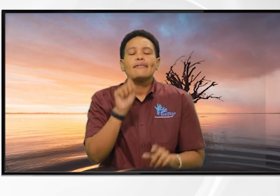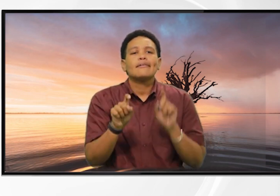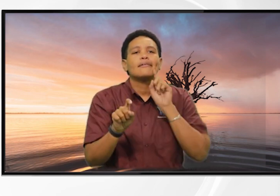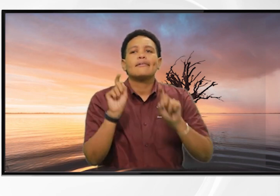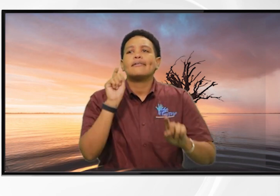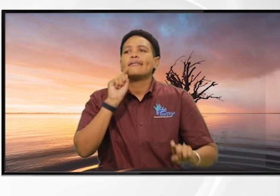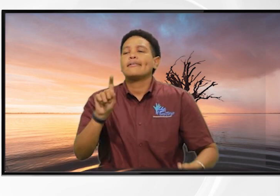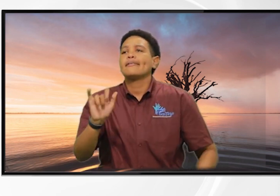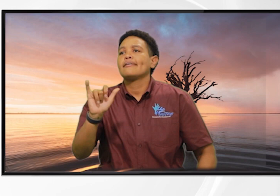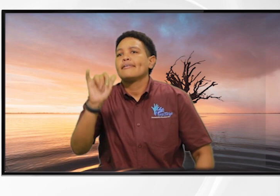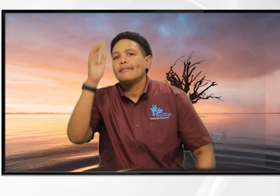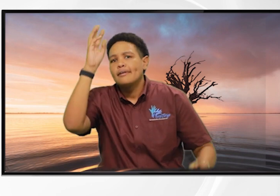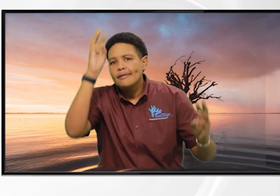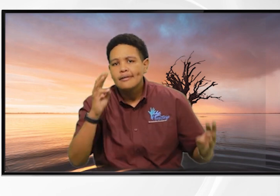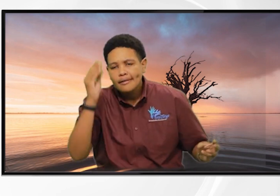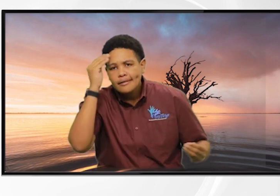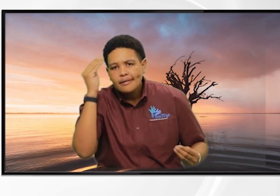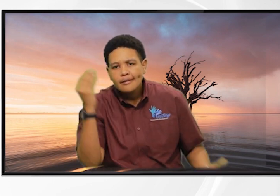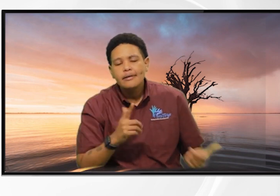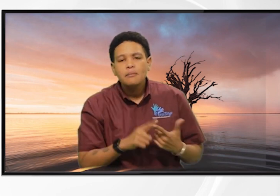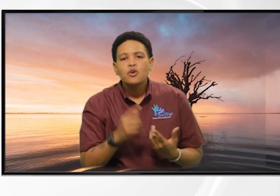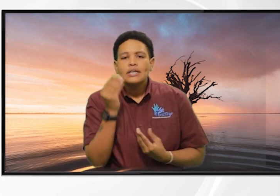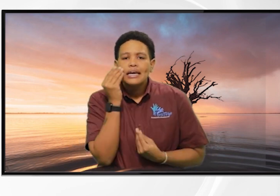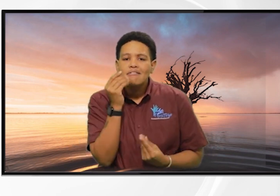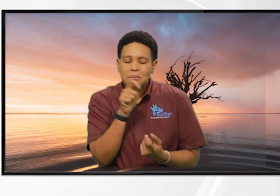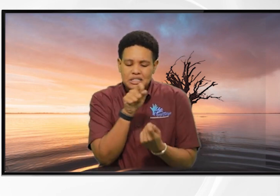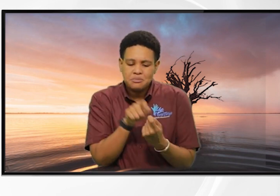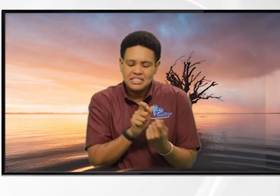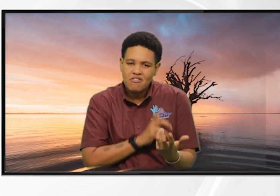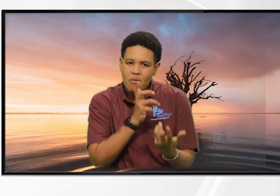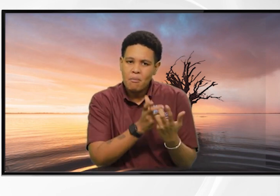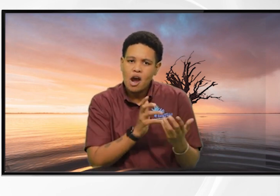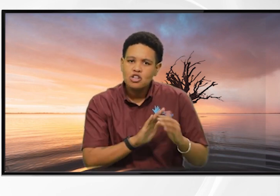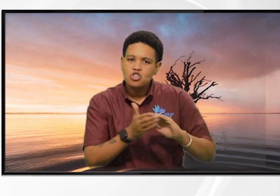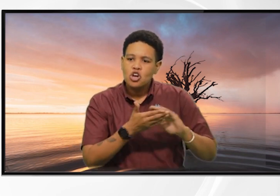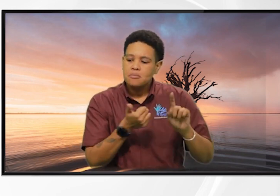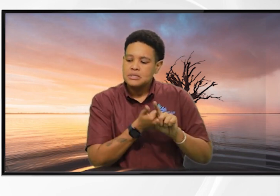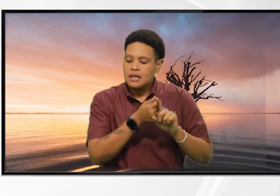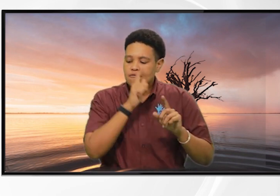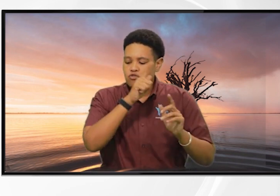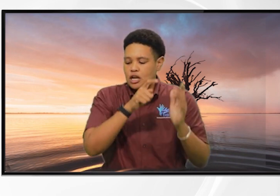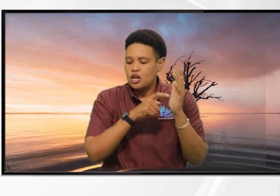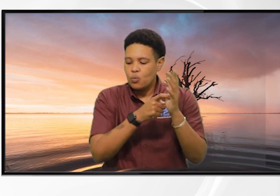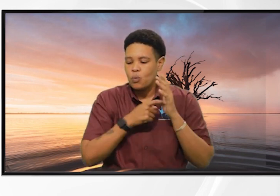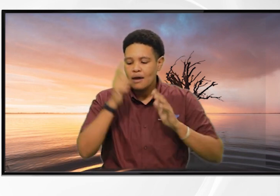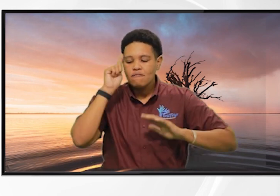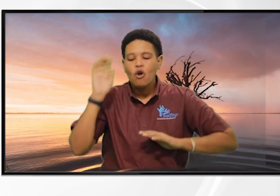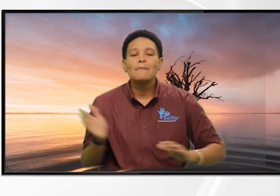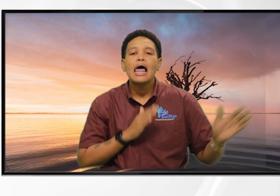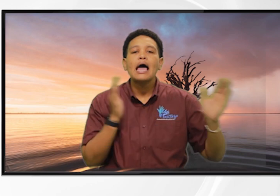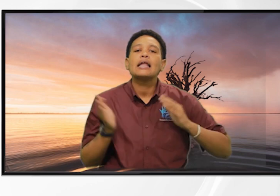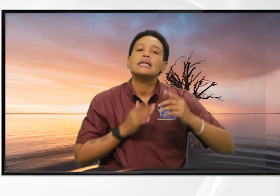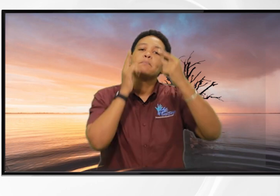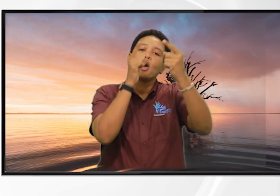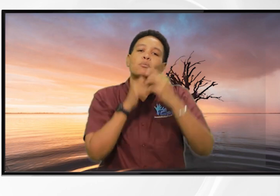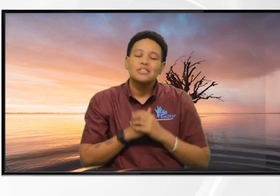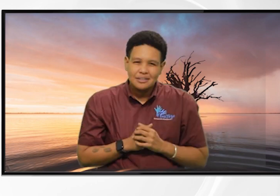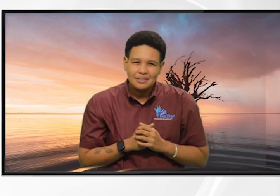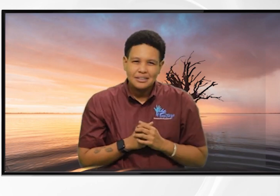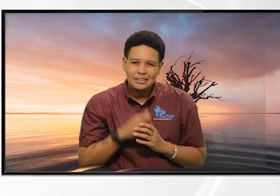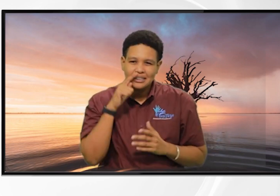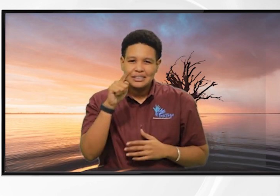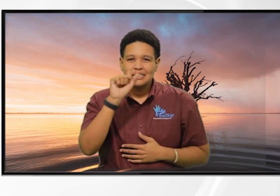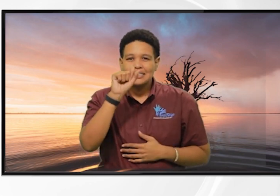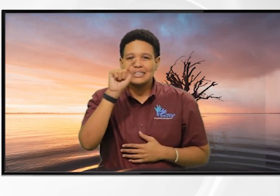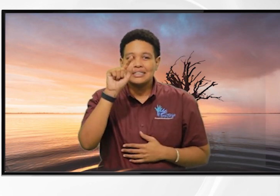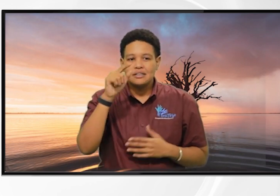that climate data and information specific to Jamaica are required for planning purposes. The